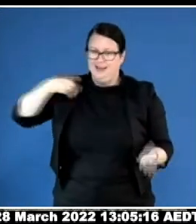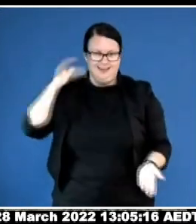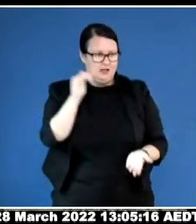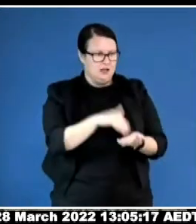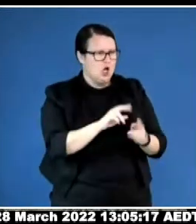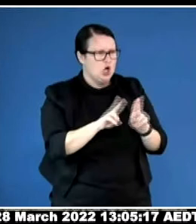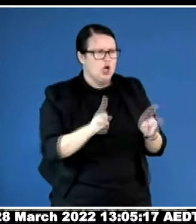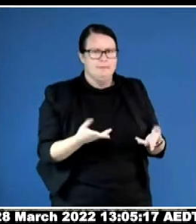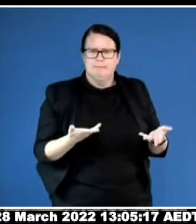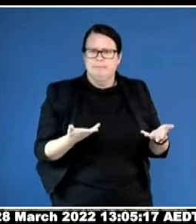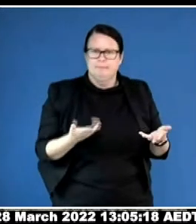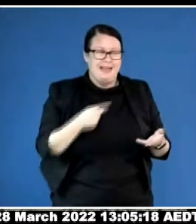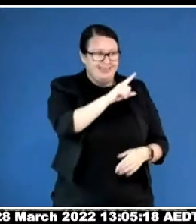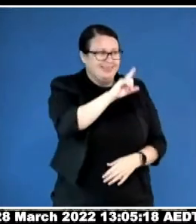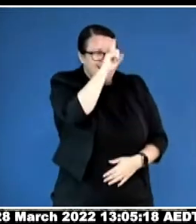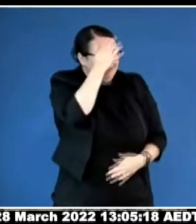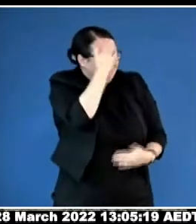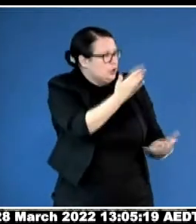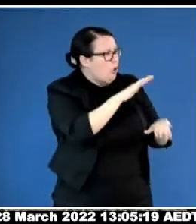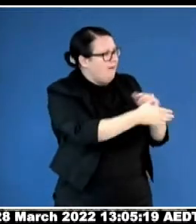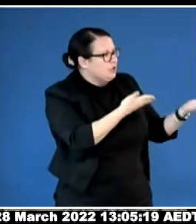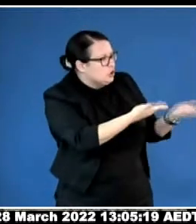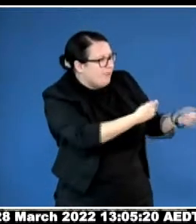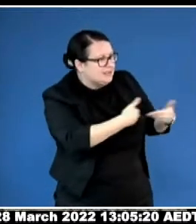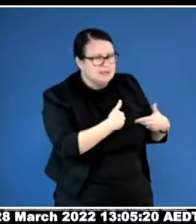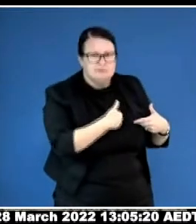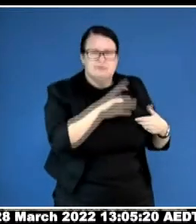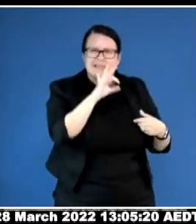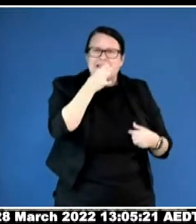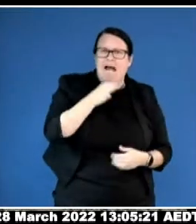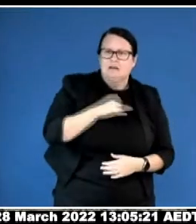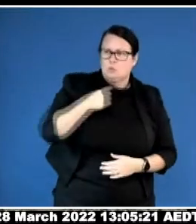what services were available. No questions like, well, what are your immediate needs right now?